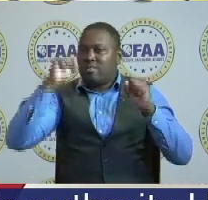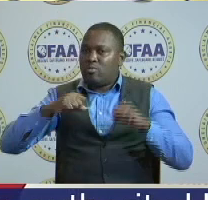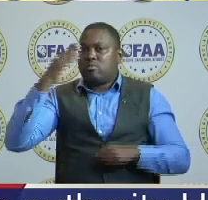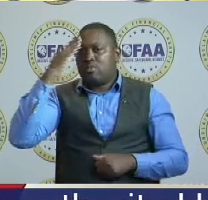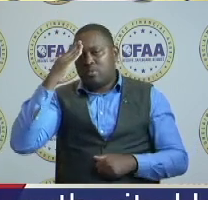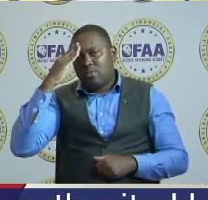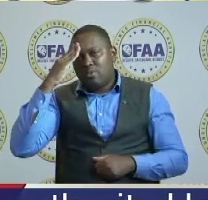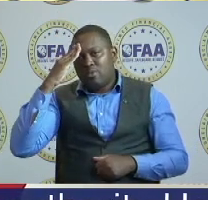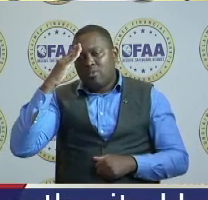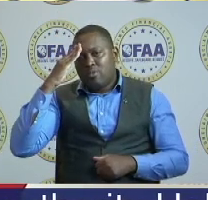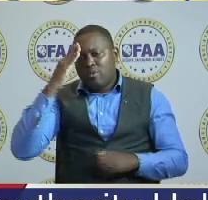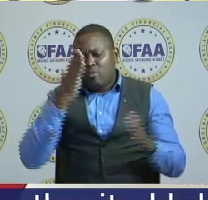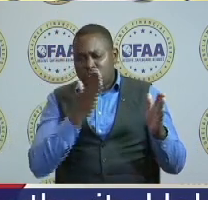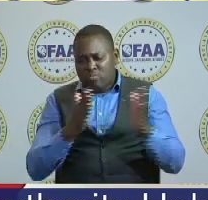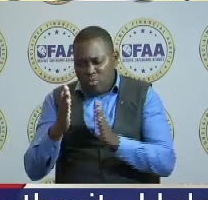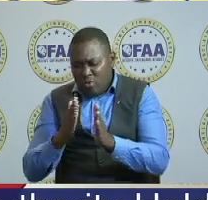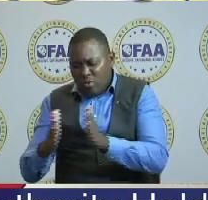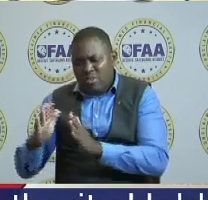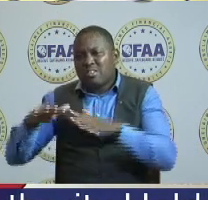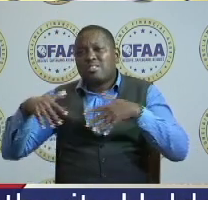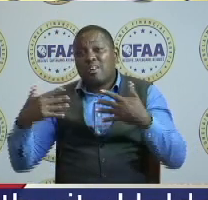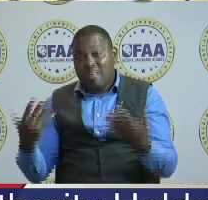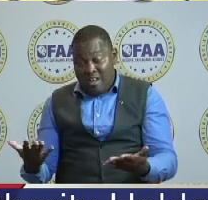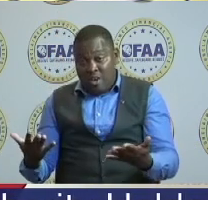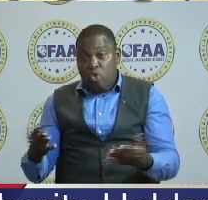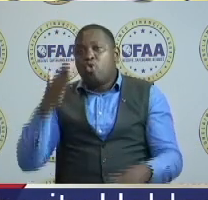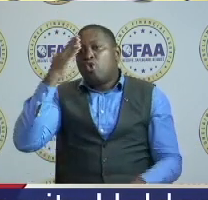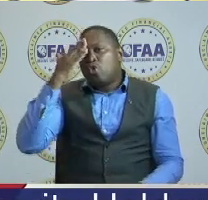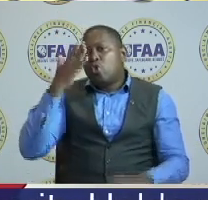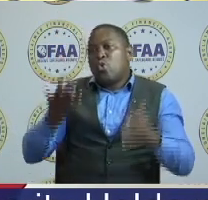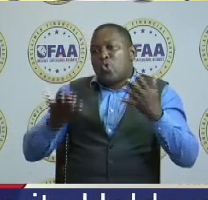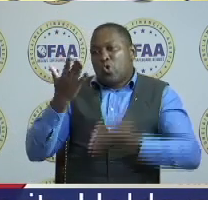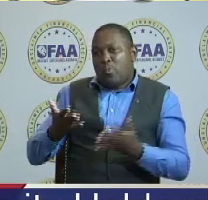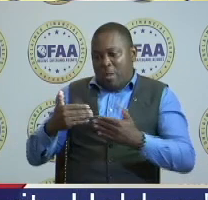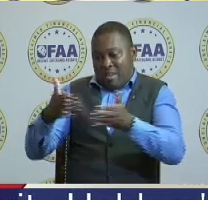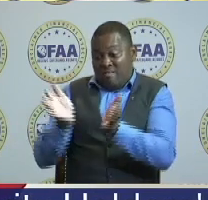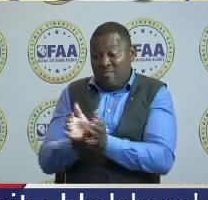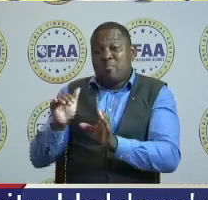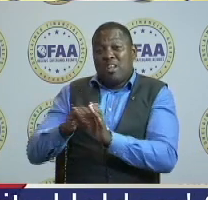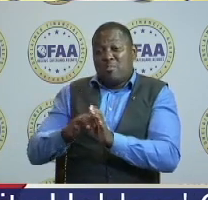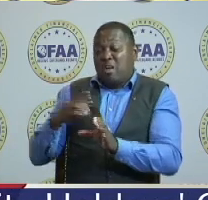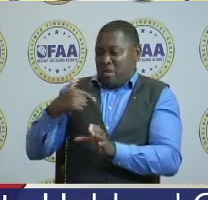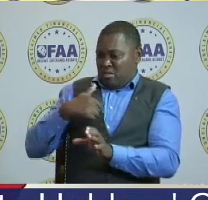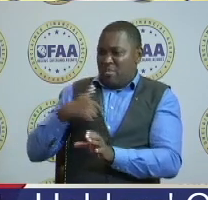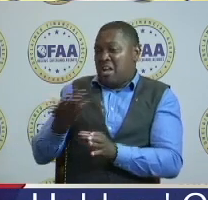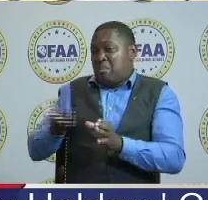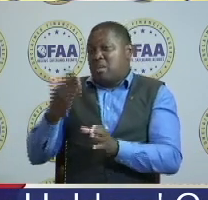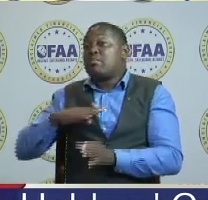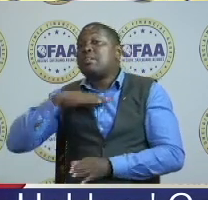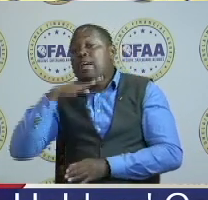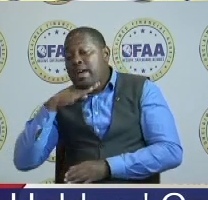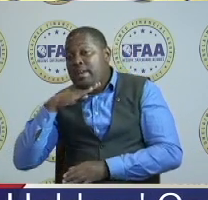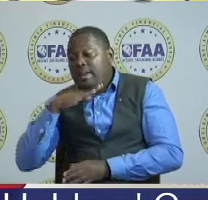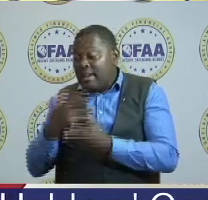know and yes, their relatives could have passed on without even telling them that they have these